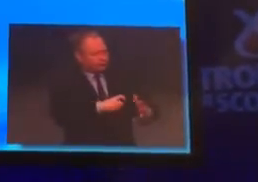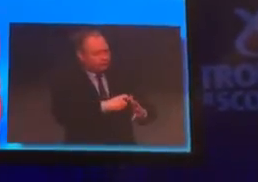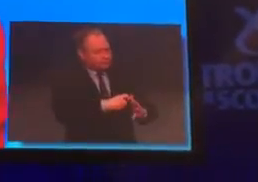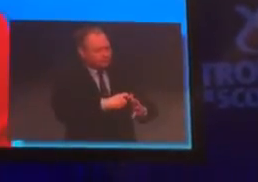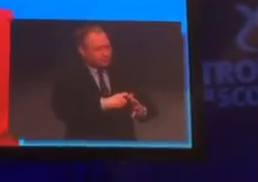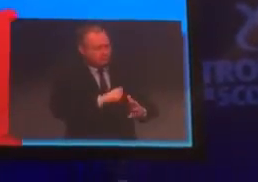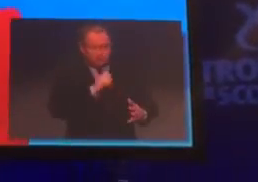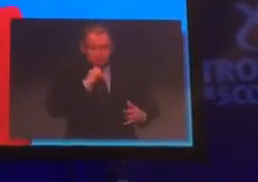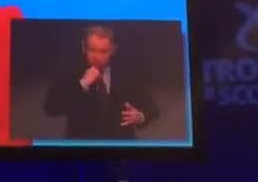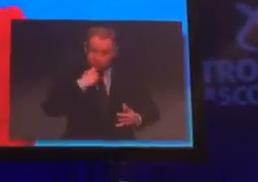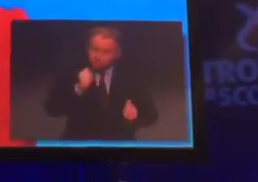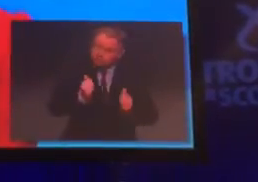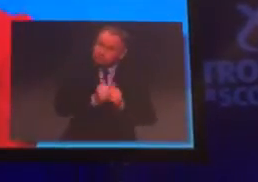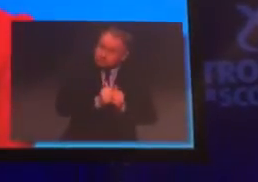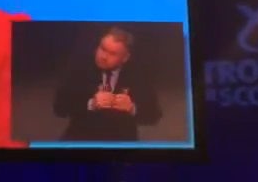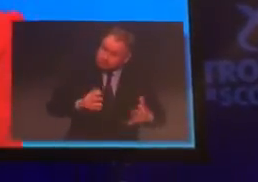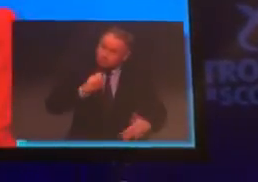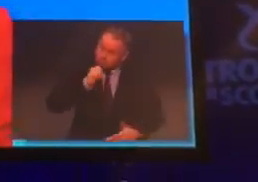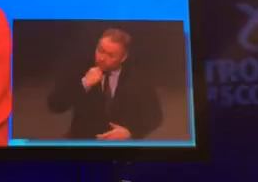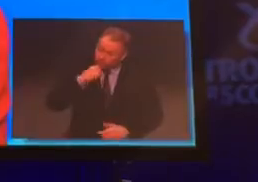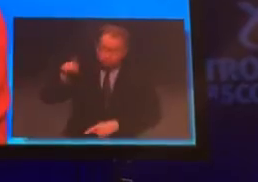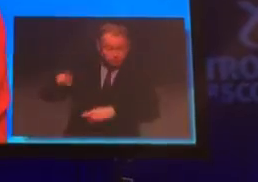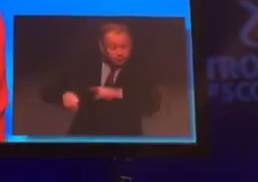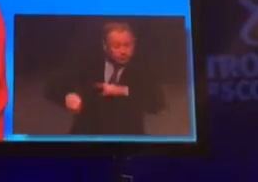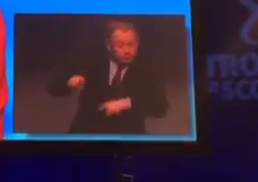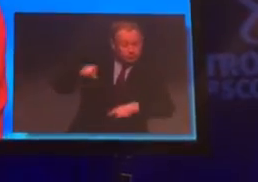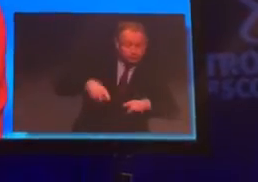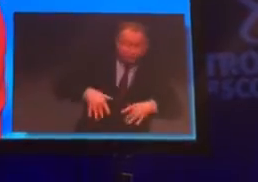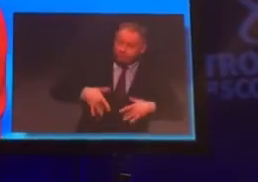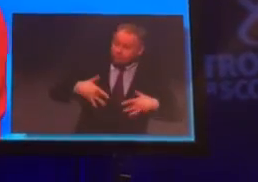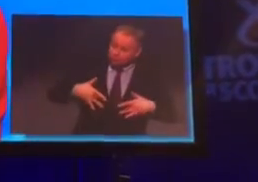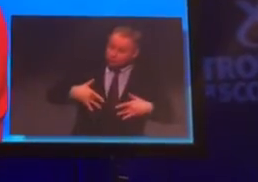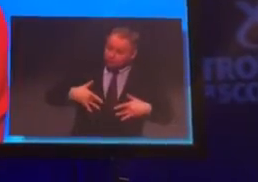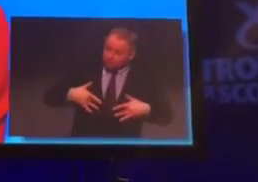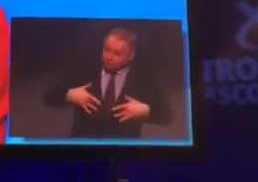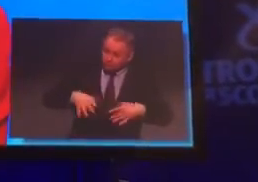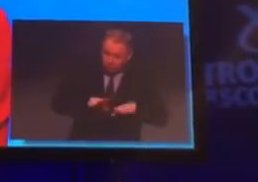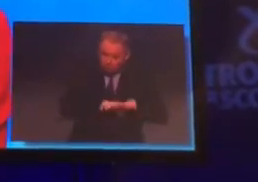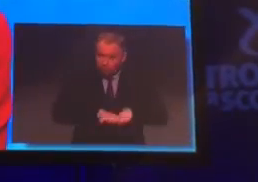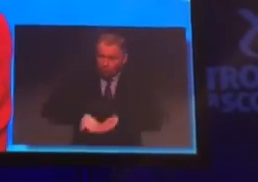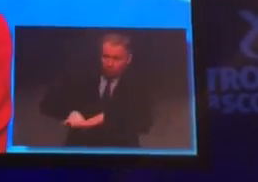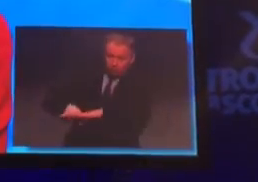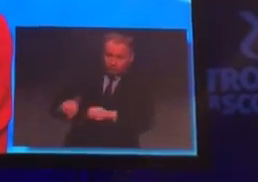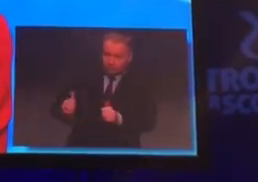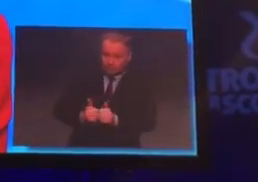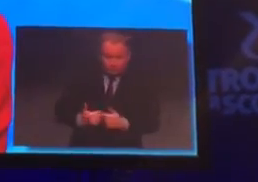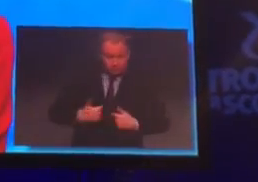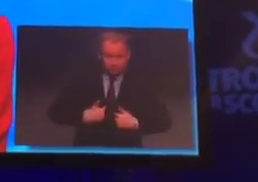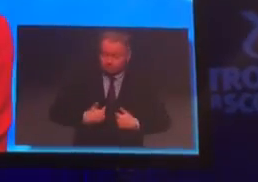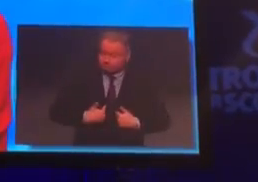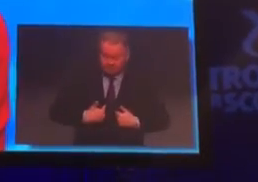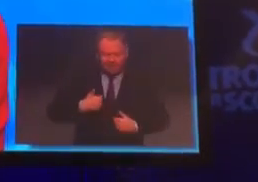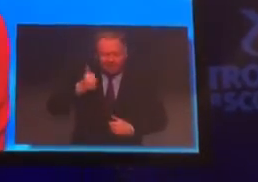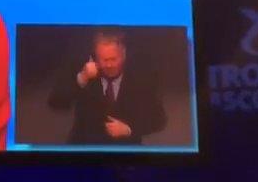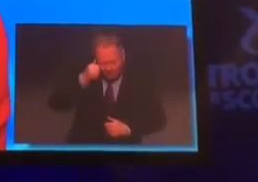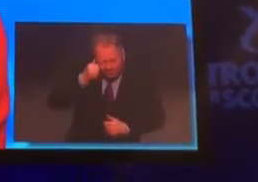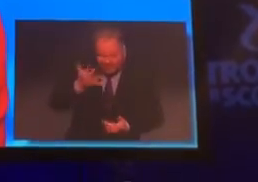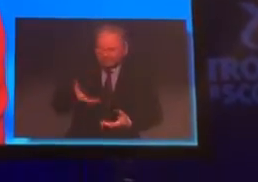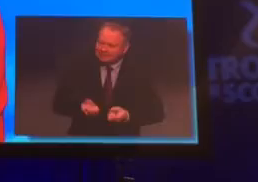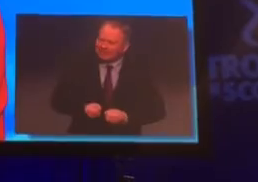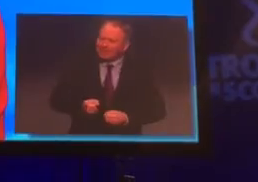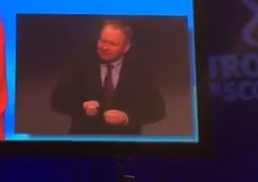be different opinions in Scotland. Not everyone will agree with me. I know and I respect